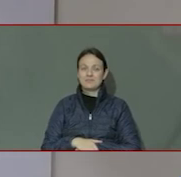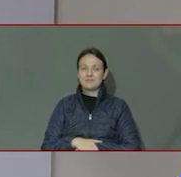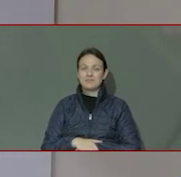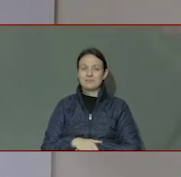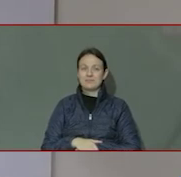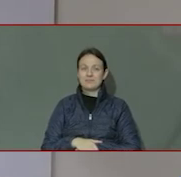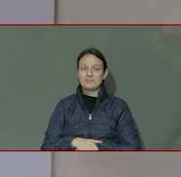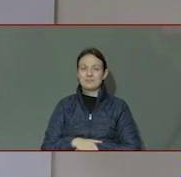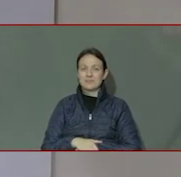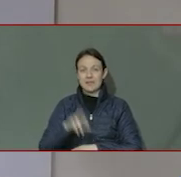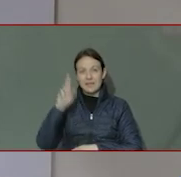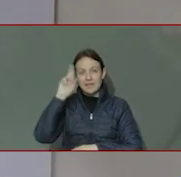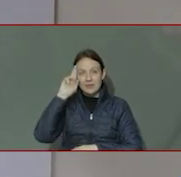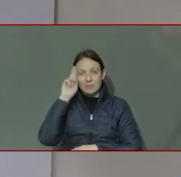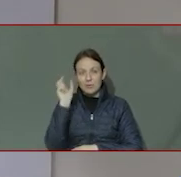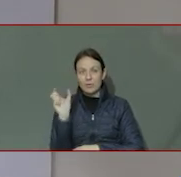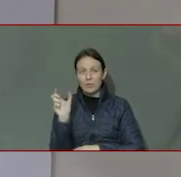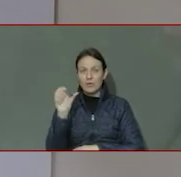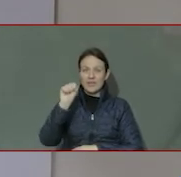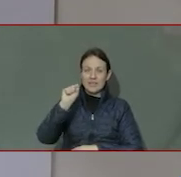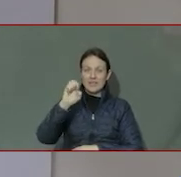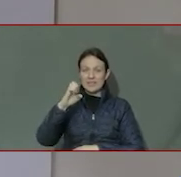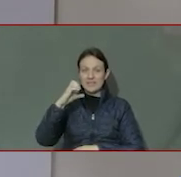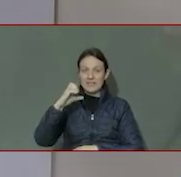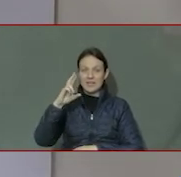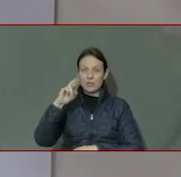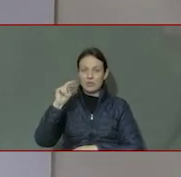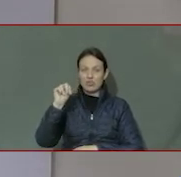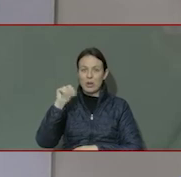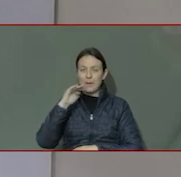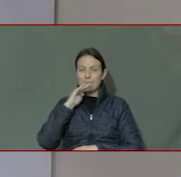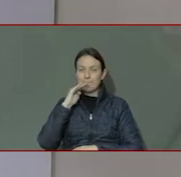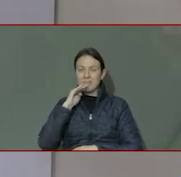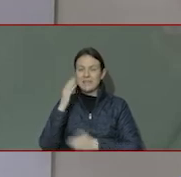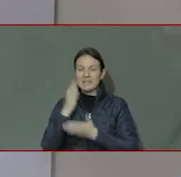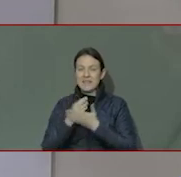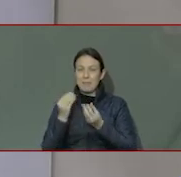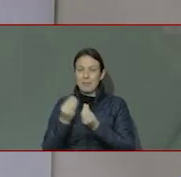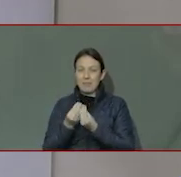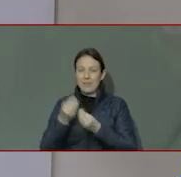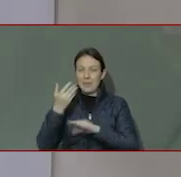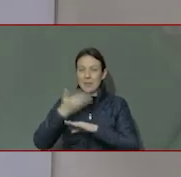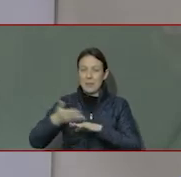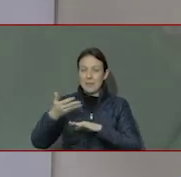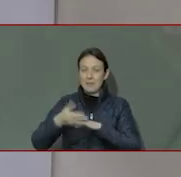People, the word secretion means release of something into the blood.